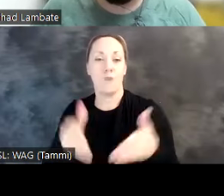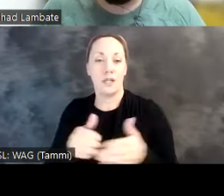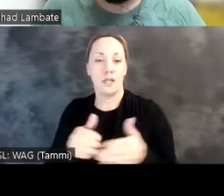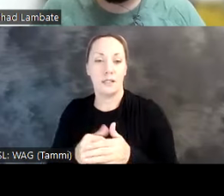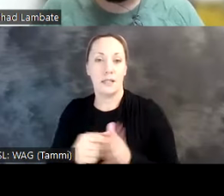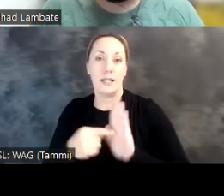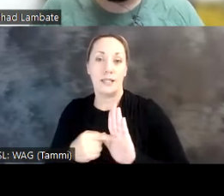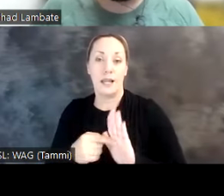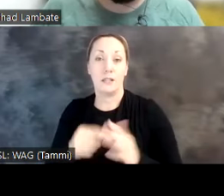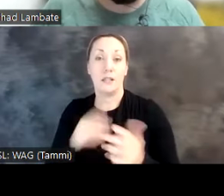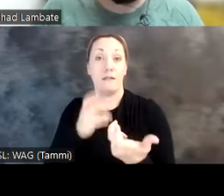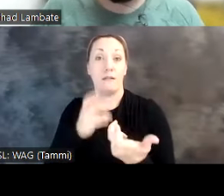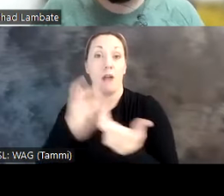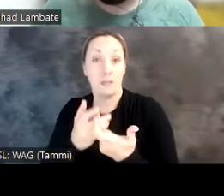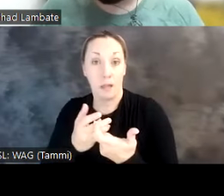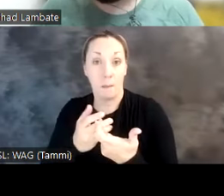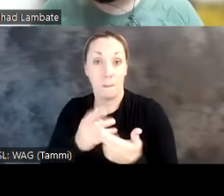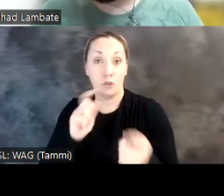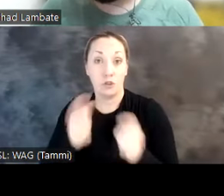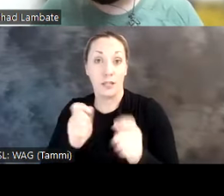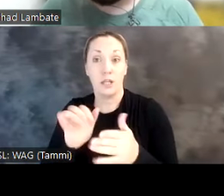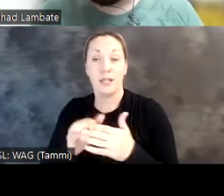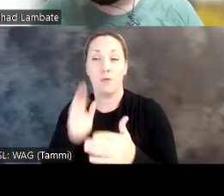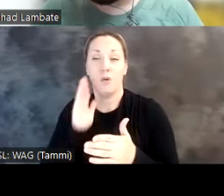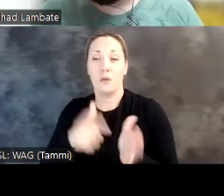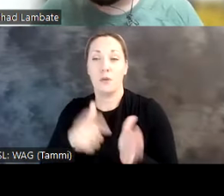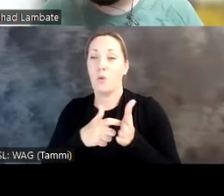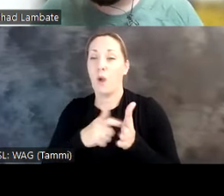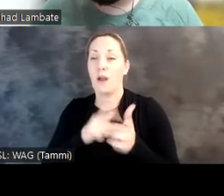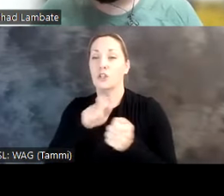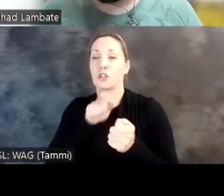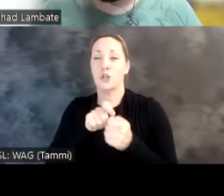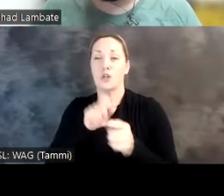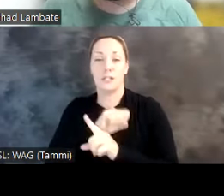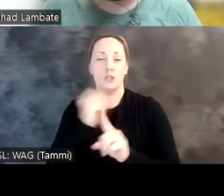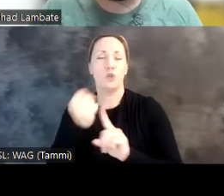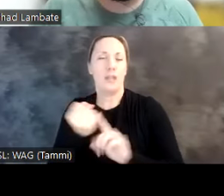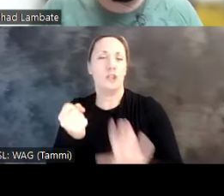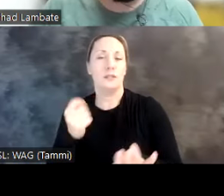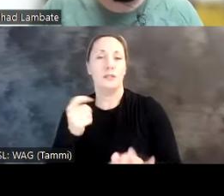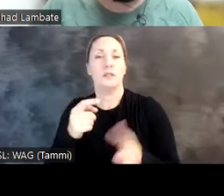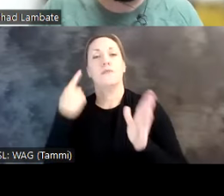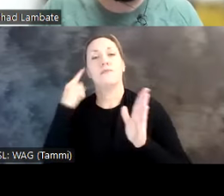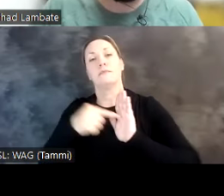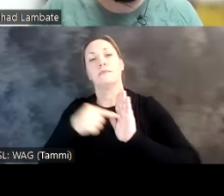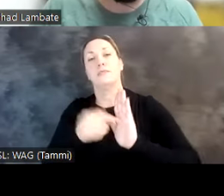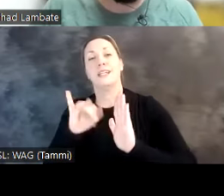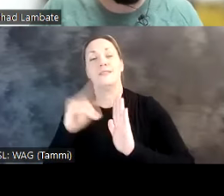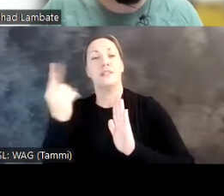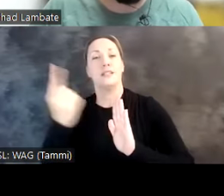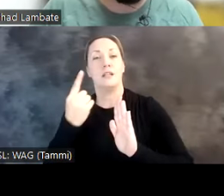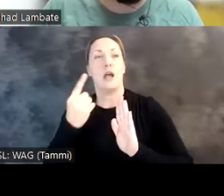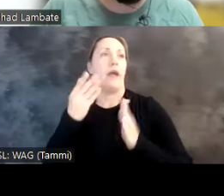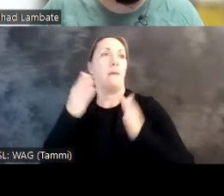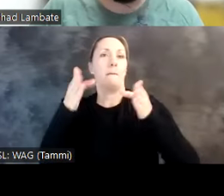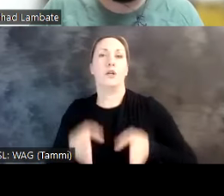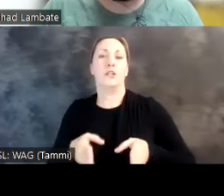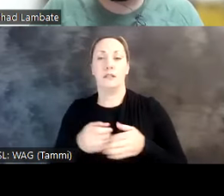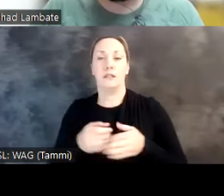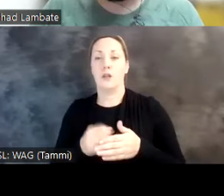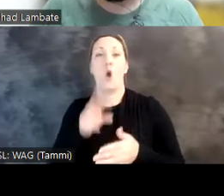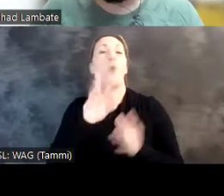way, which will be required in certain scenarios, definitely. Like if any particular